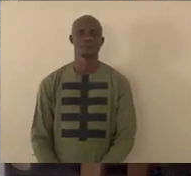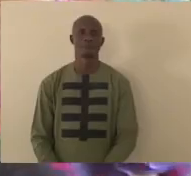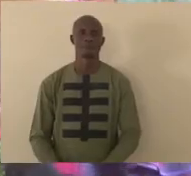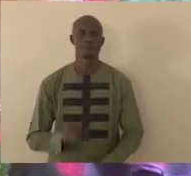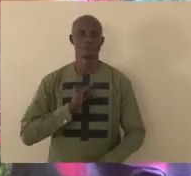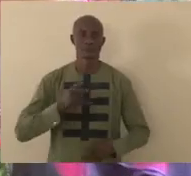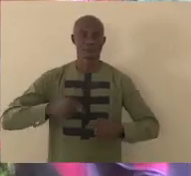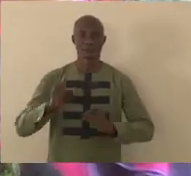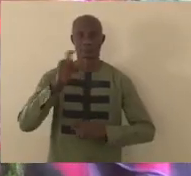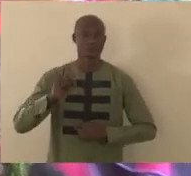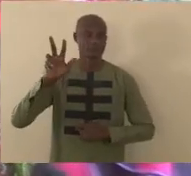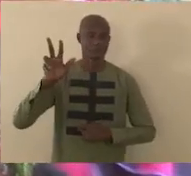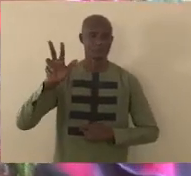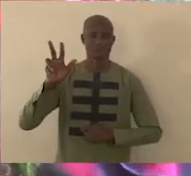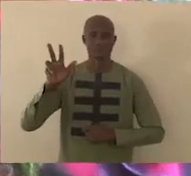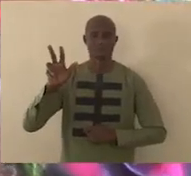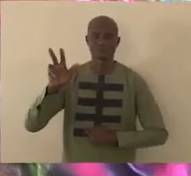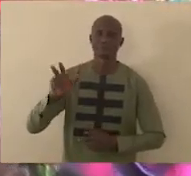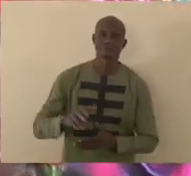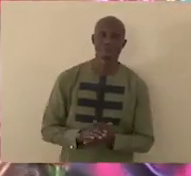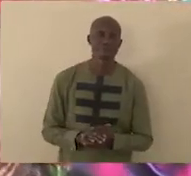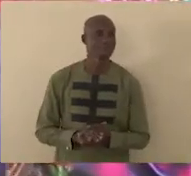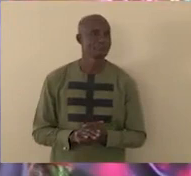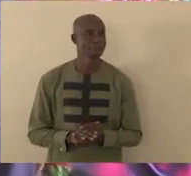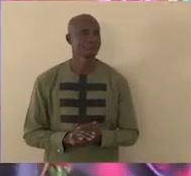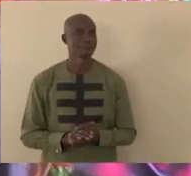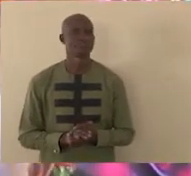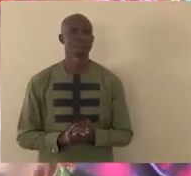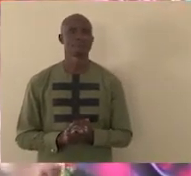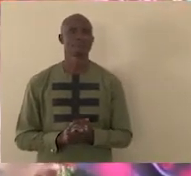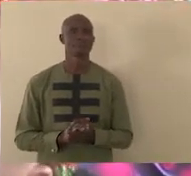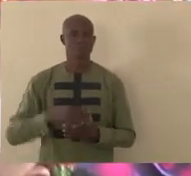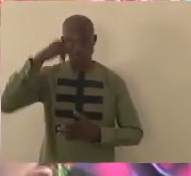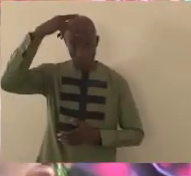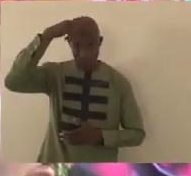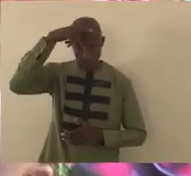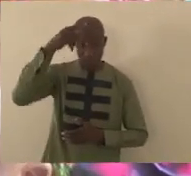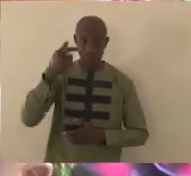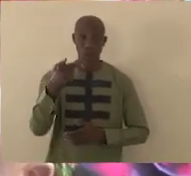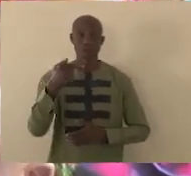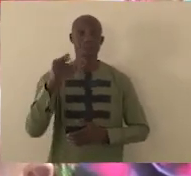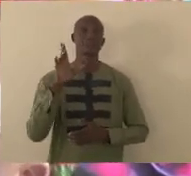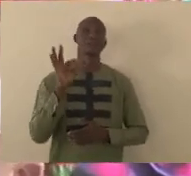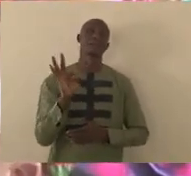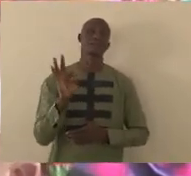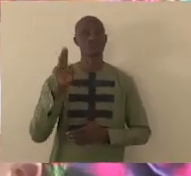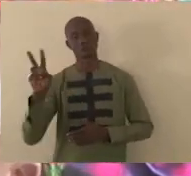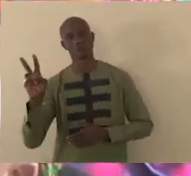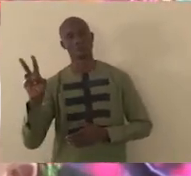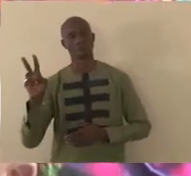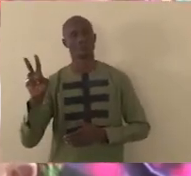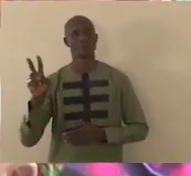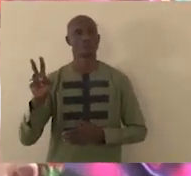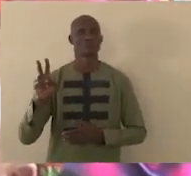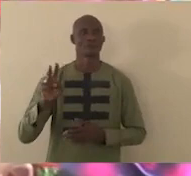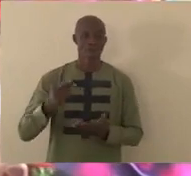I'll attempt a question three. Yes. Bible teaches us in Proverbs 29:2. Proverbs 29:2.